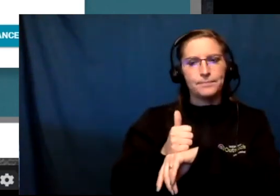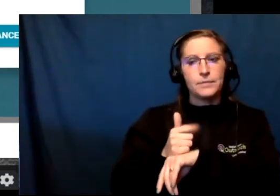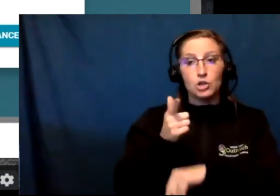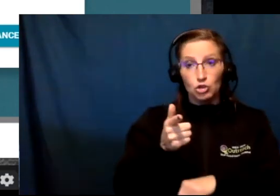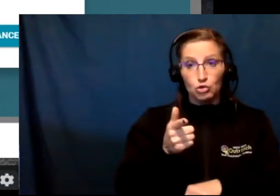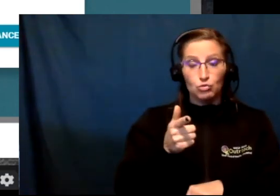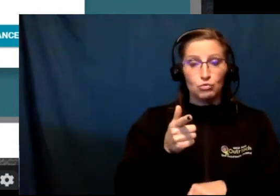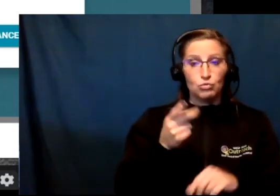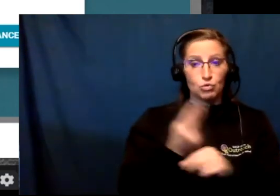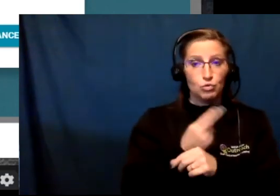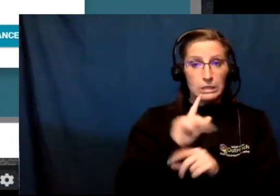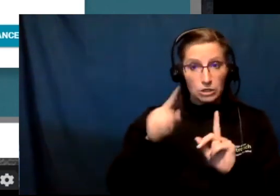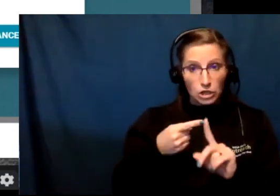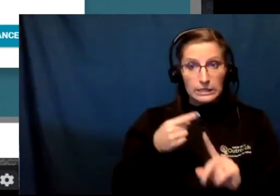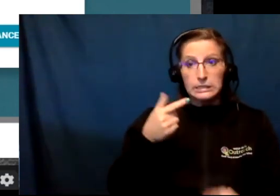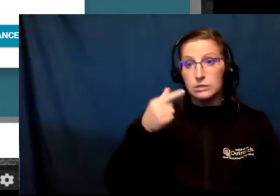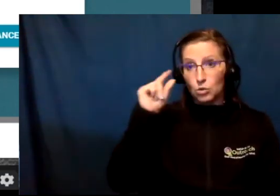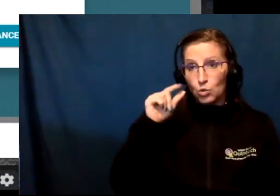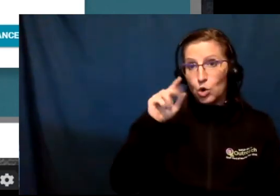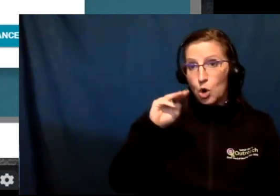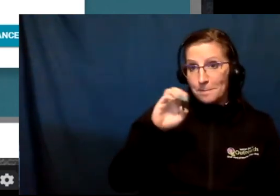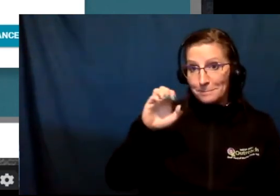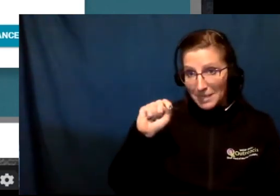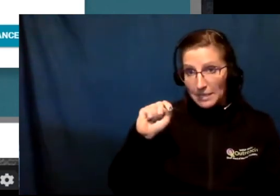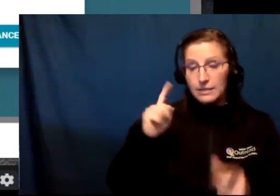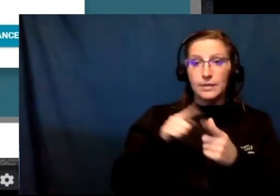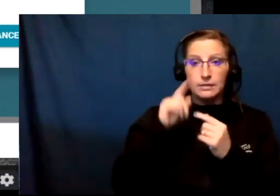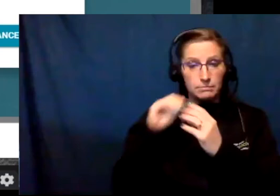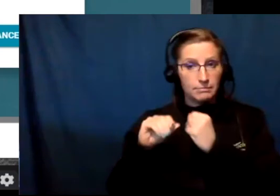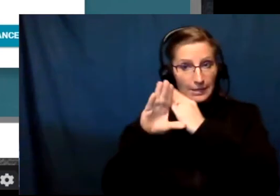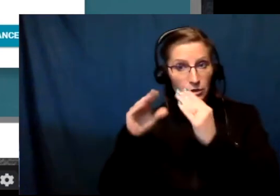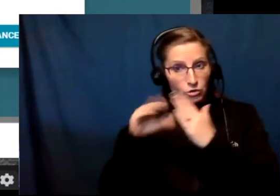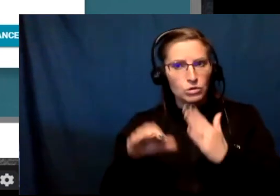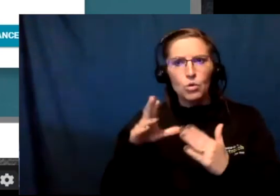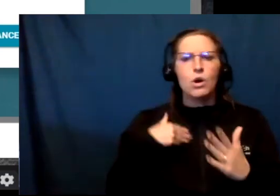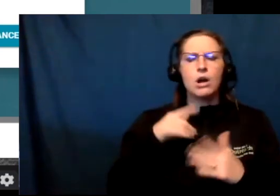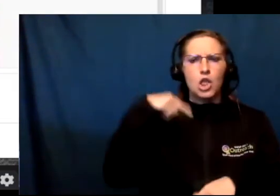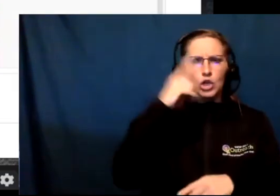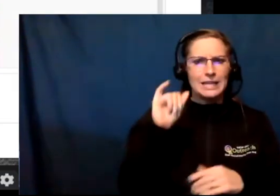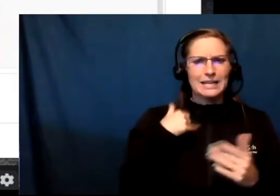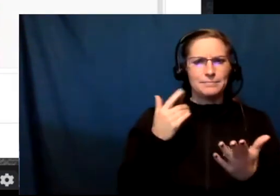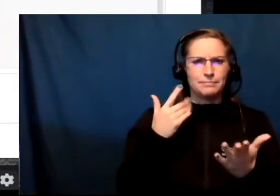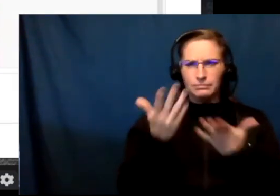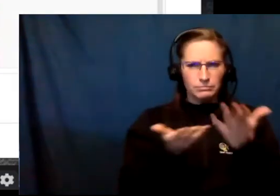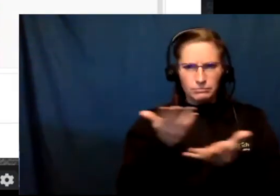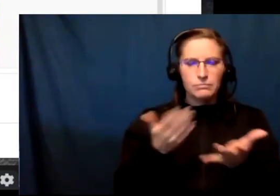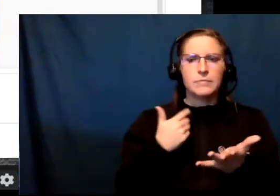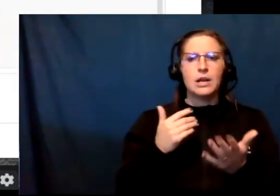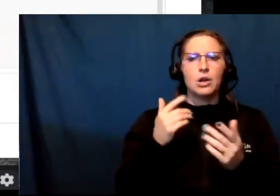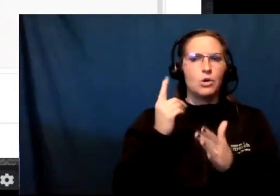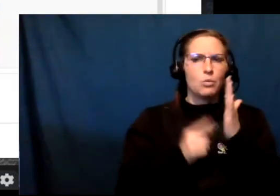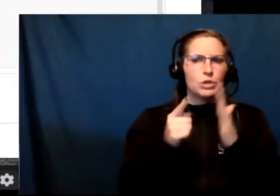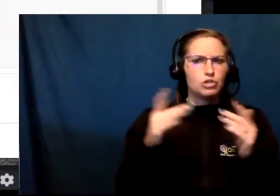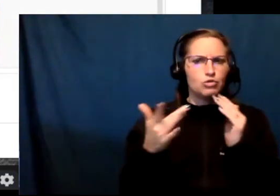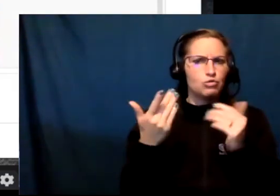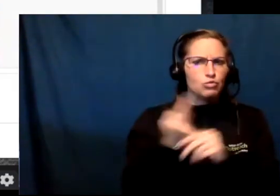just using the Google Meets so then you can see him, or can you tell people what that looks like a little bit, what you're using for Yeah,